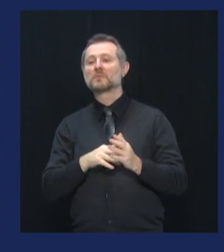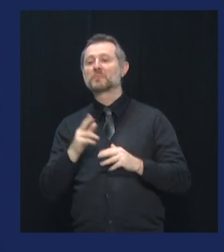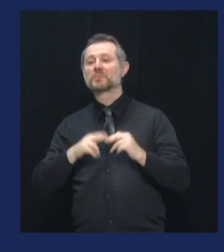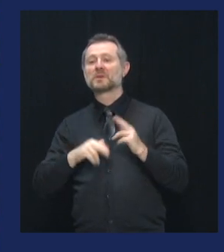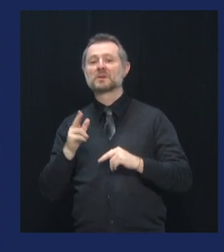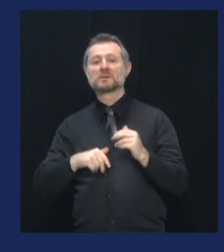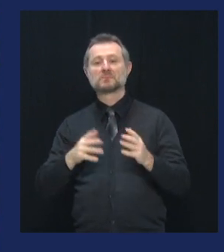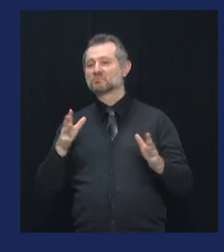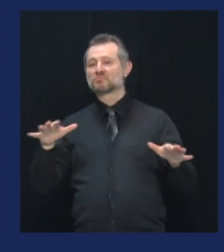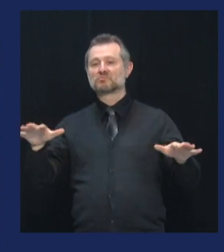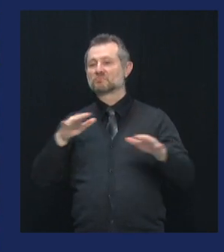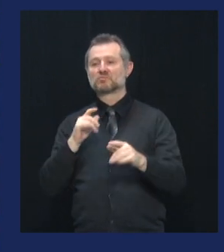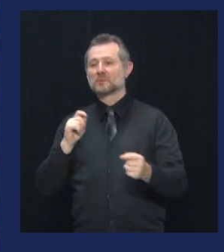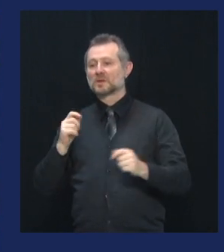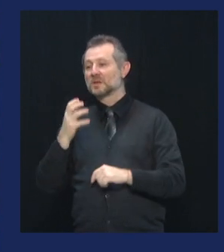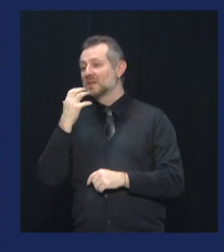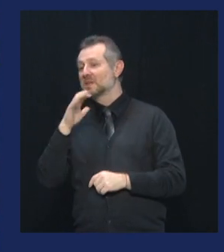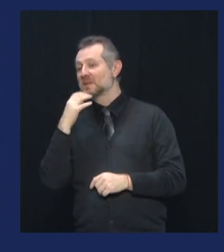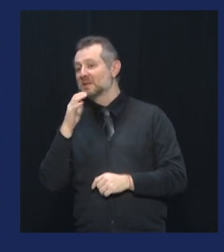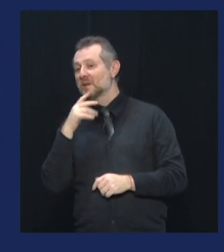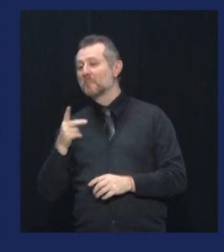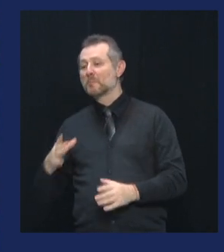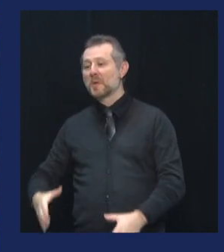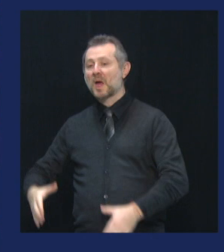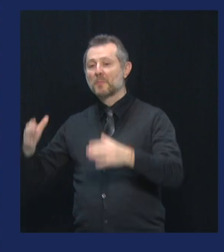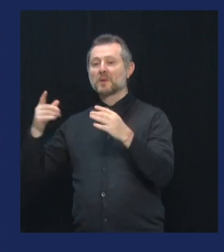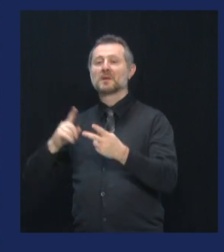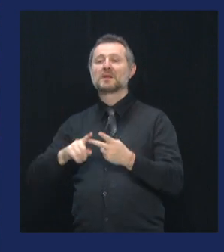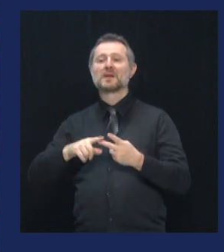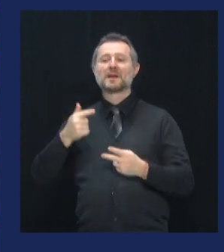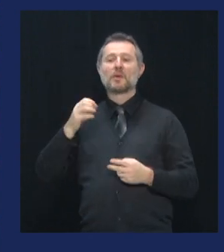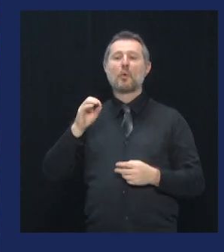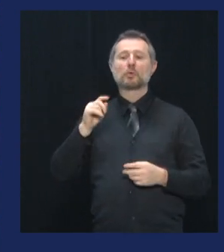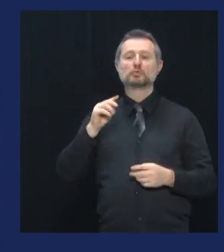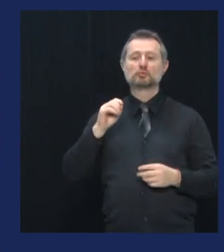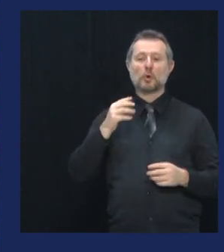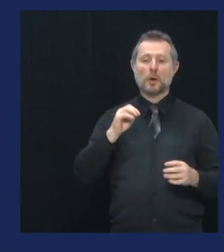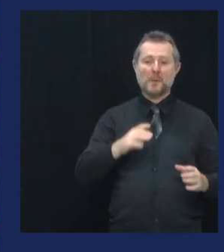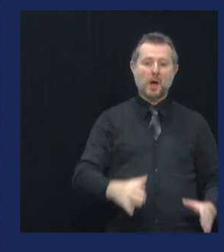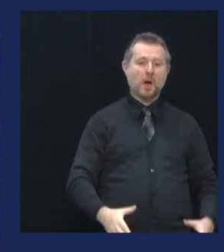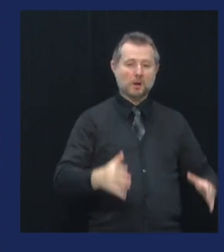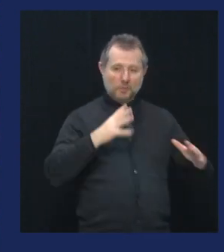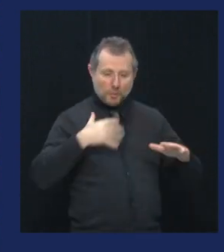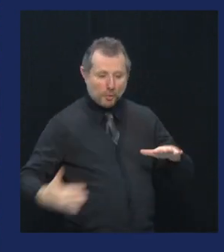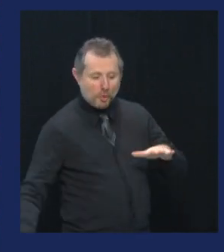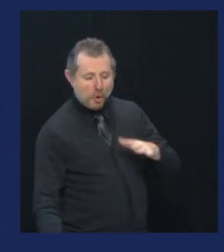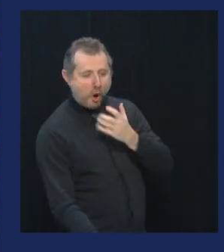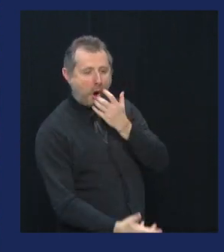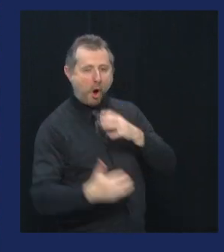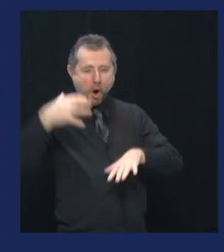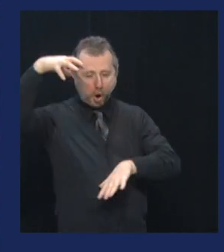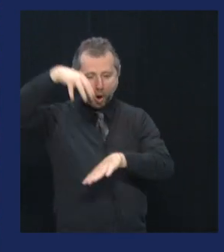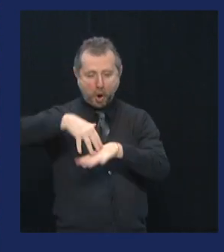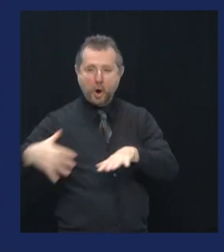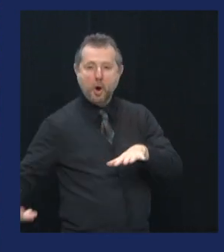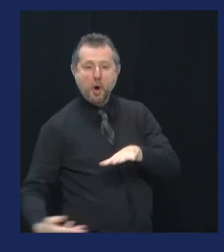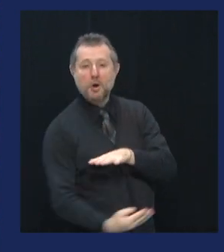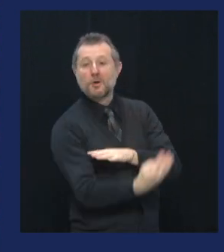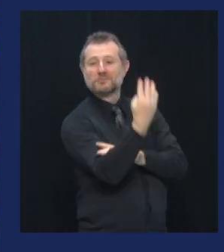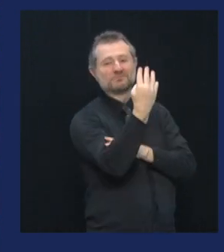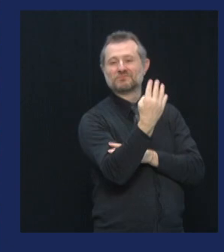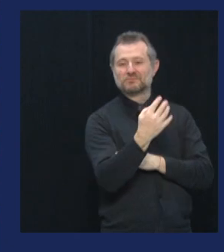and geothermal heating. We will train workers for those positions also. In